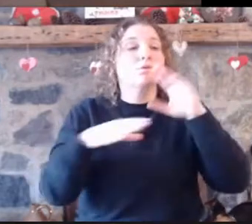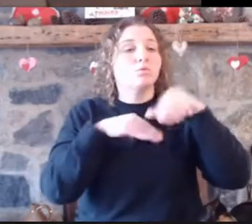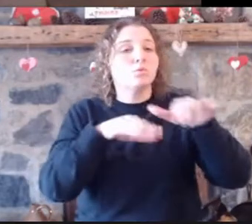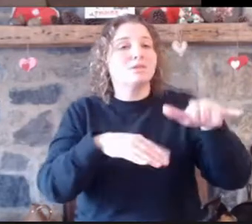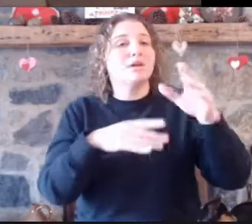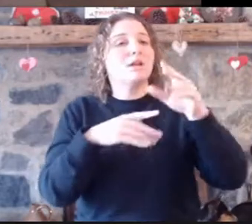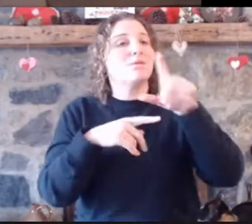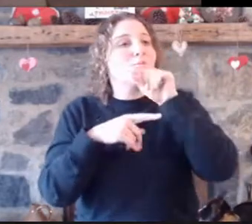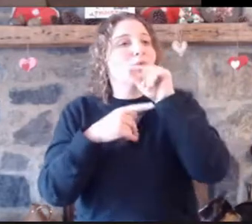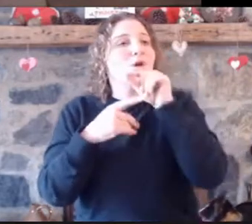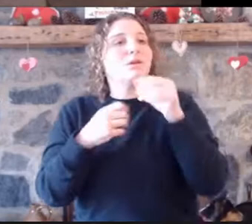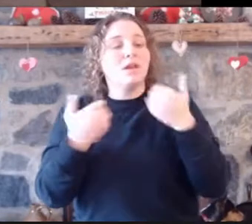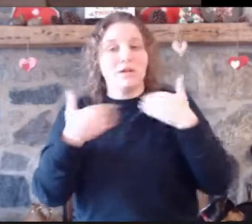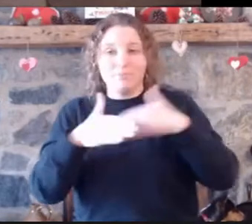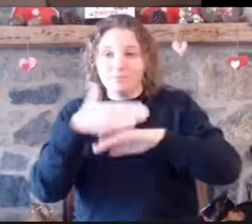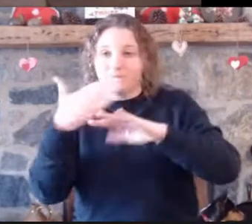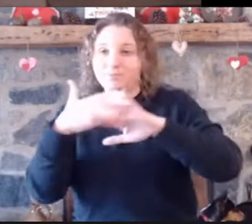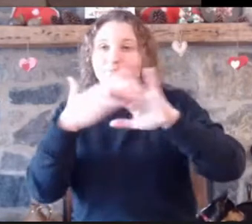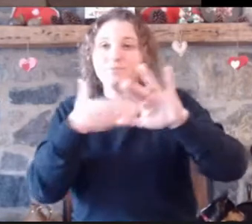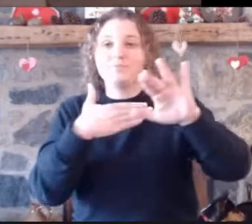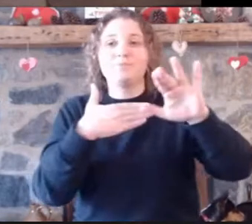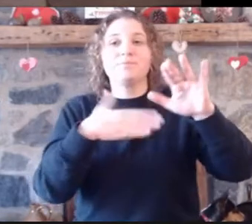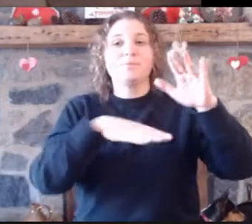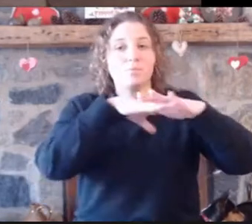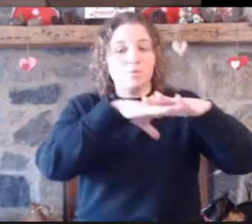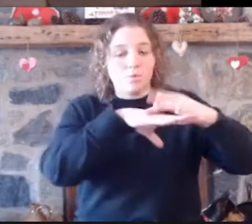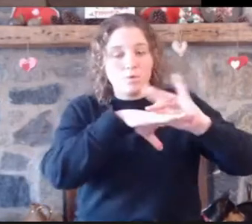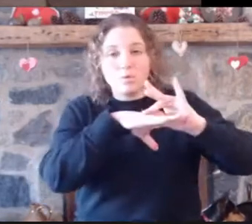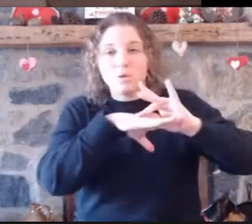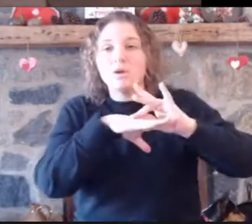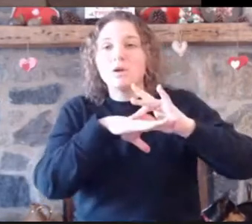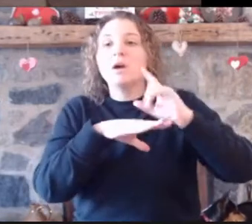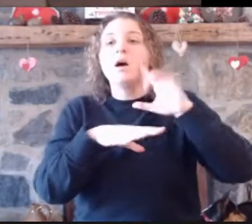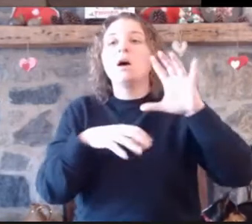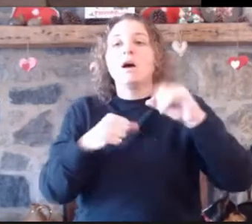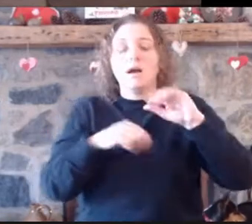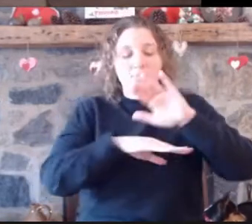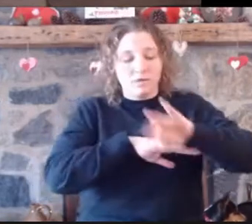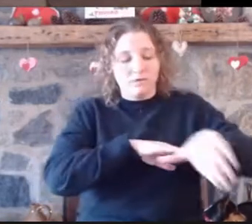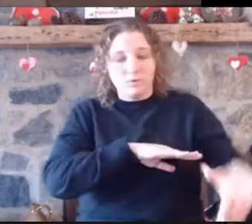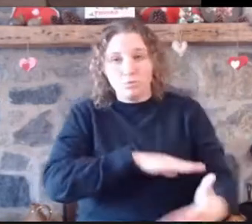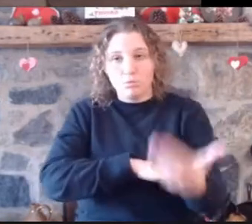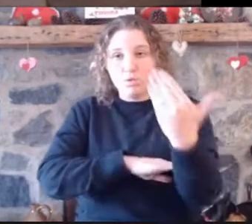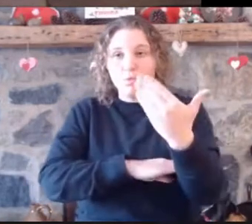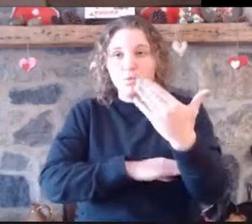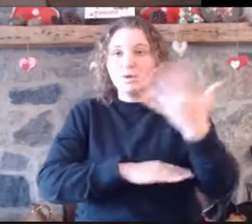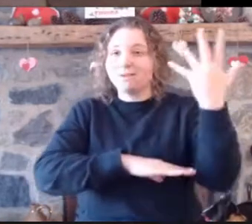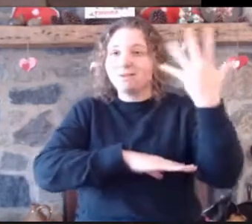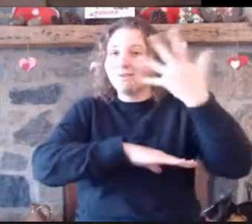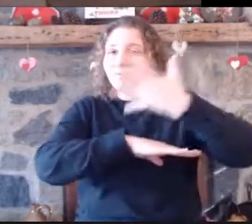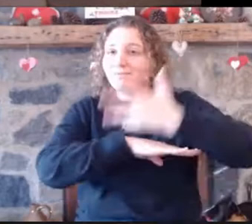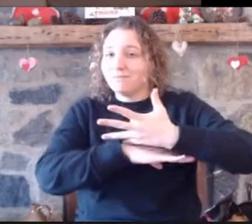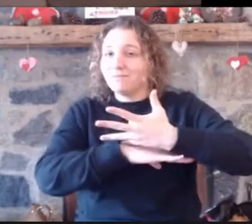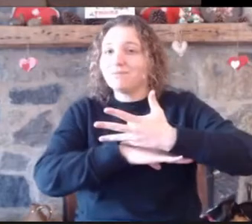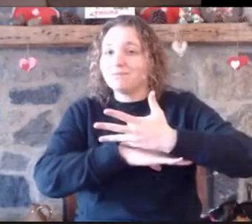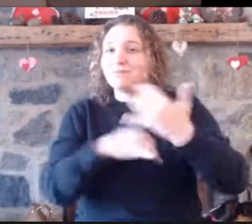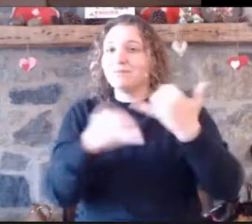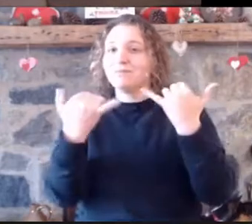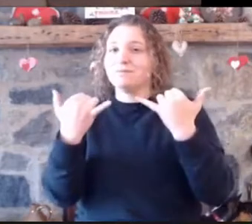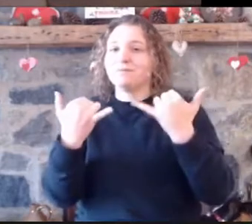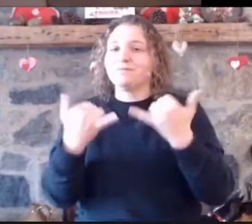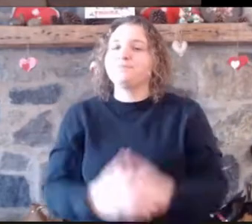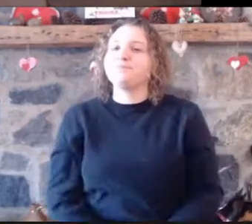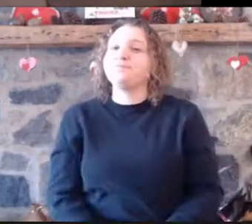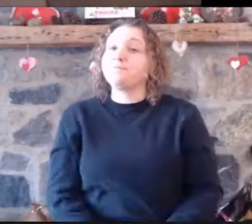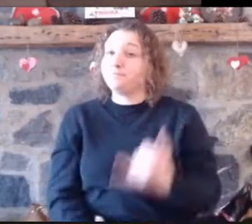fowl multiply in the earth. And the evening and the morning were the fifth day. So let's get into